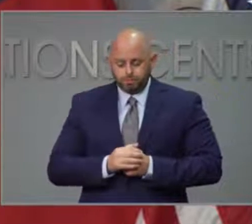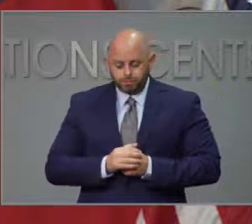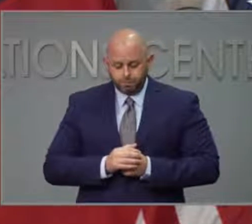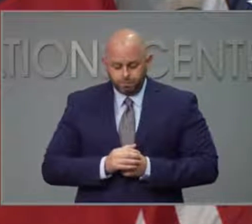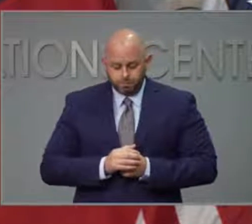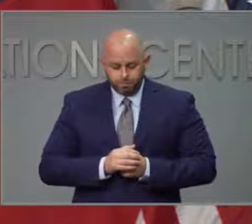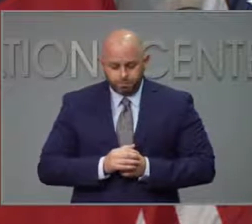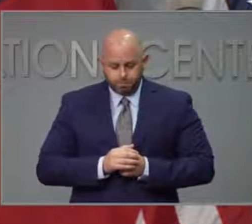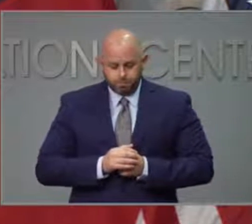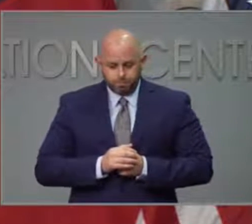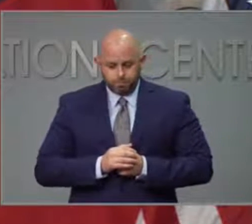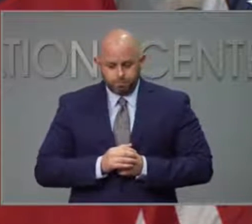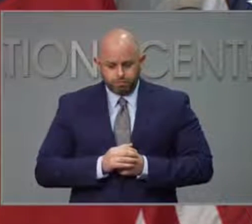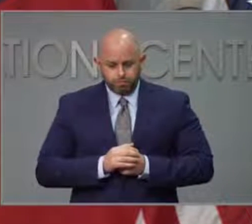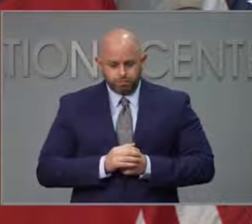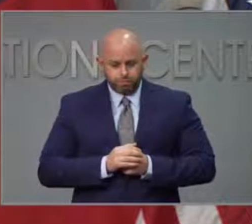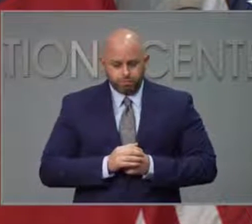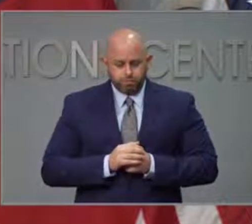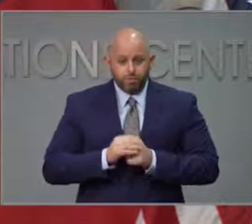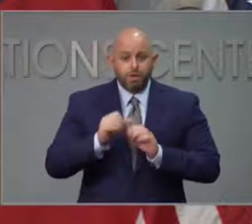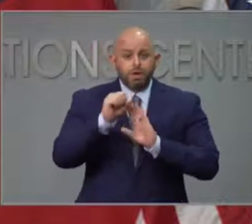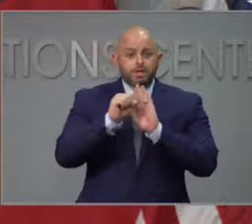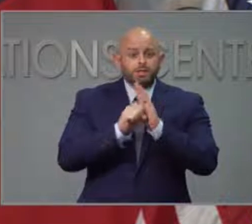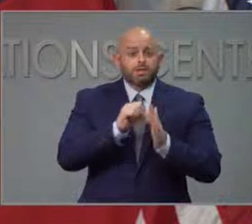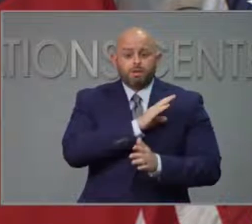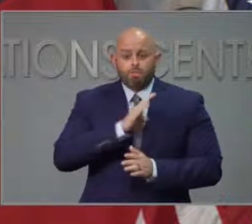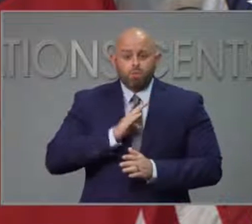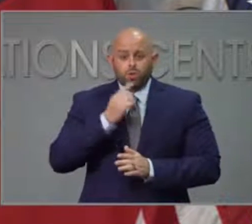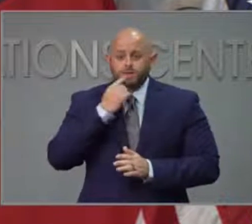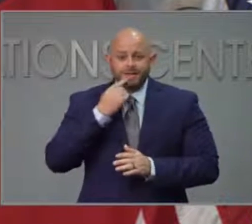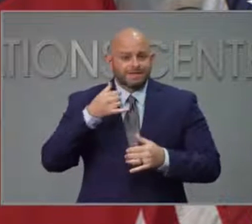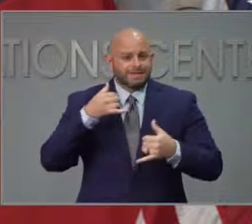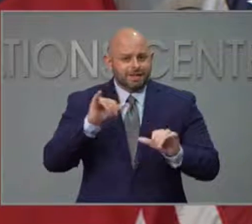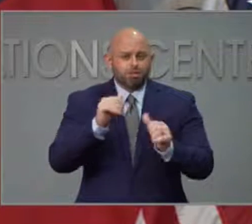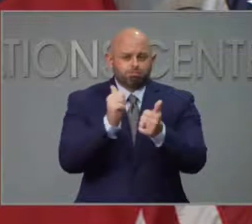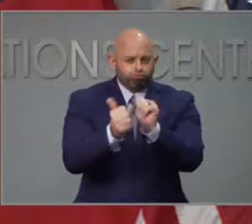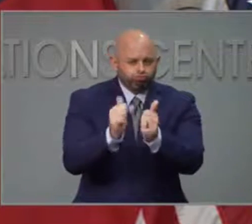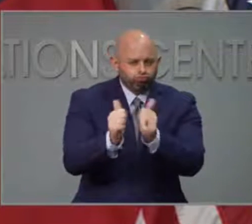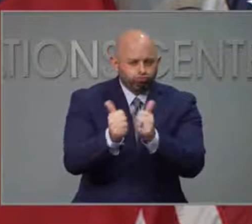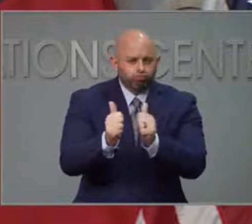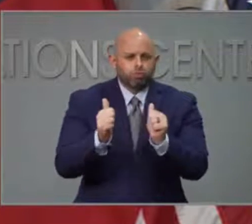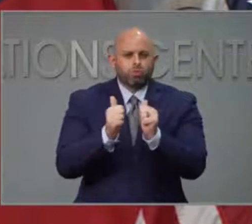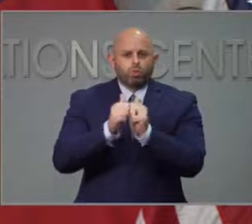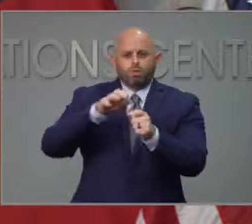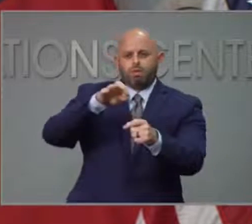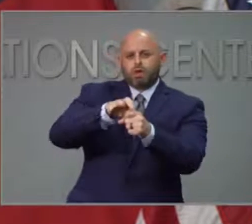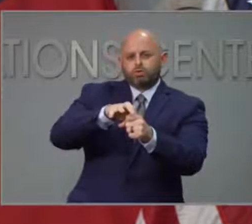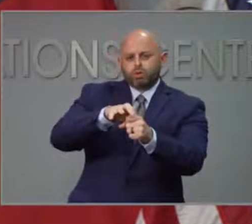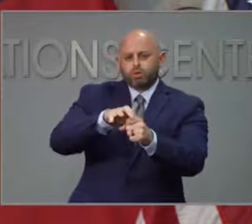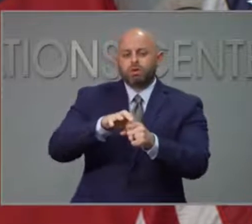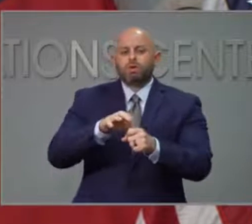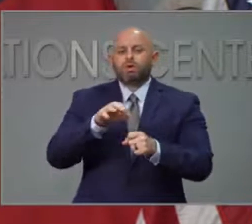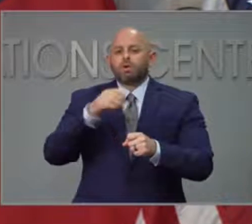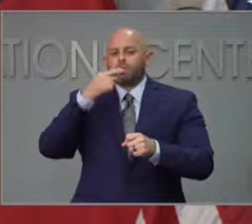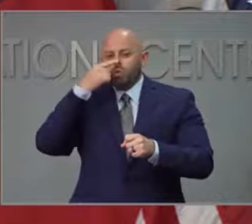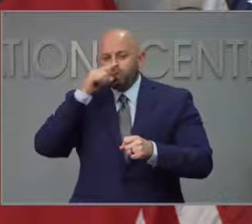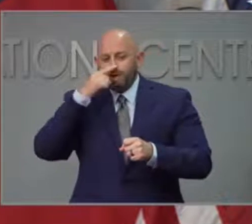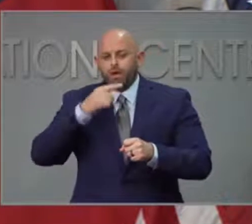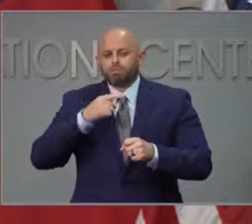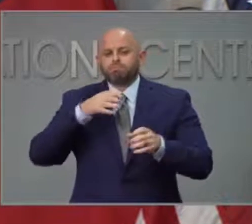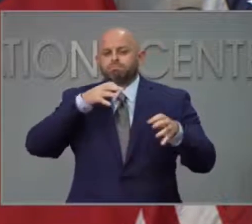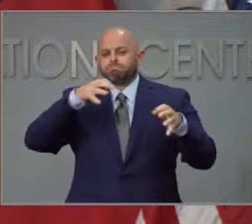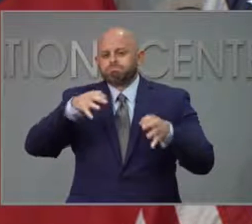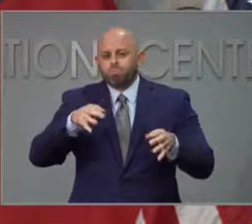election is still far from over. That has always been the case. So I was just hoping to ask if you could break down what